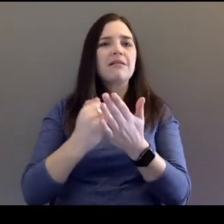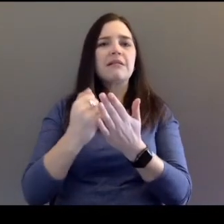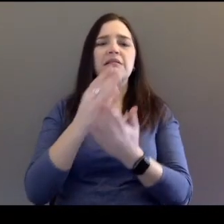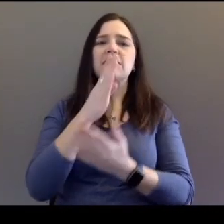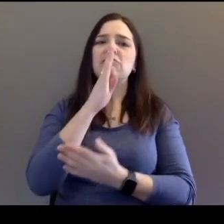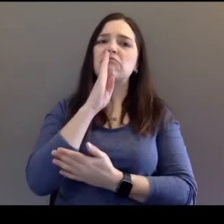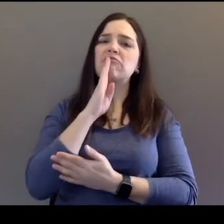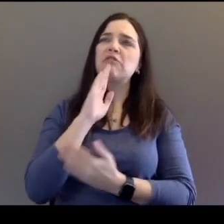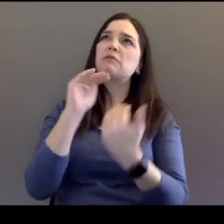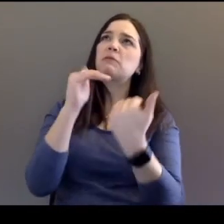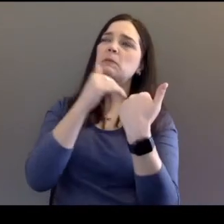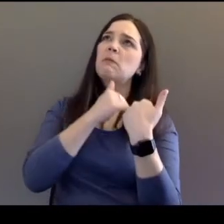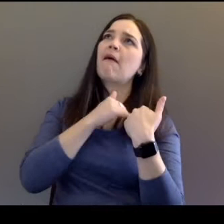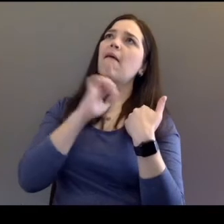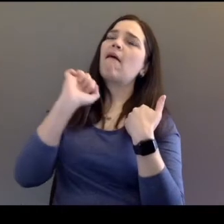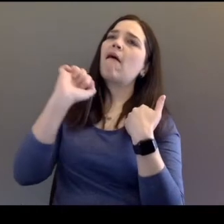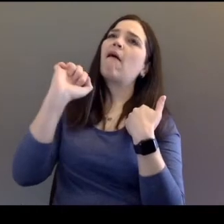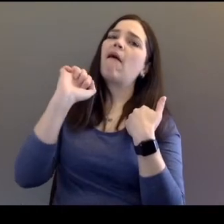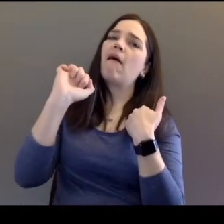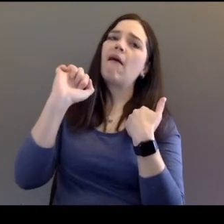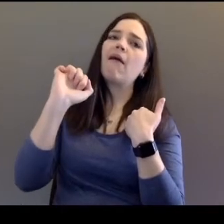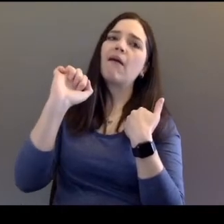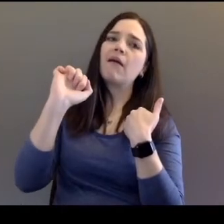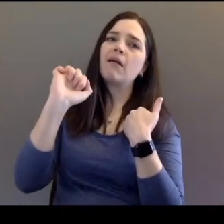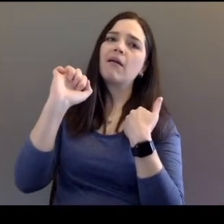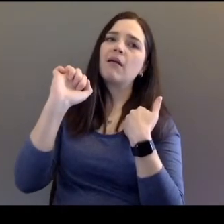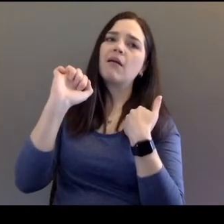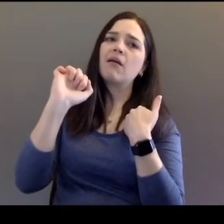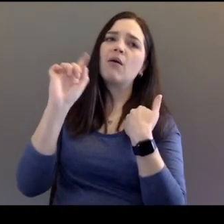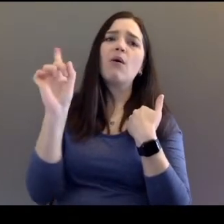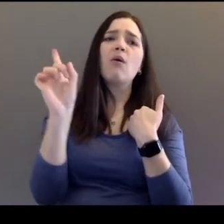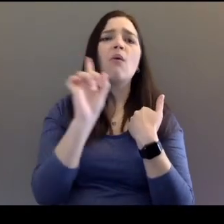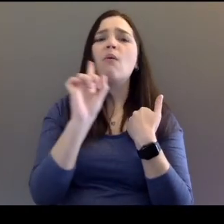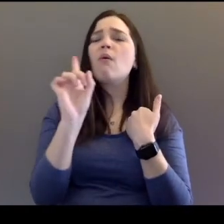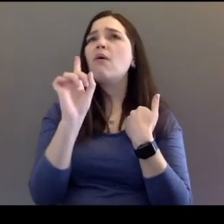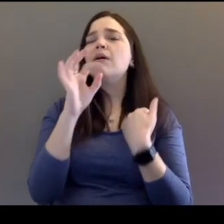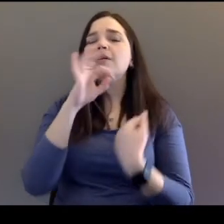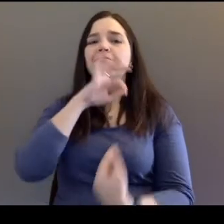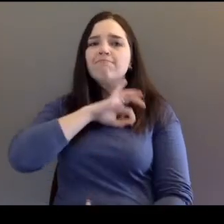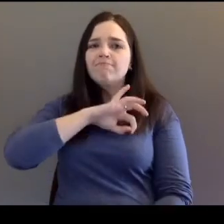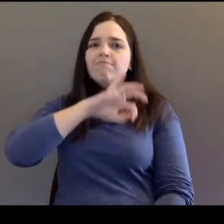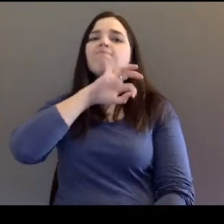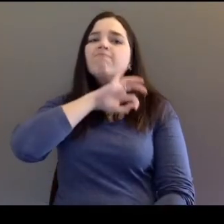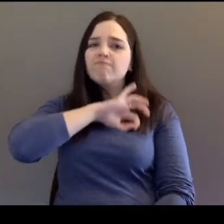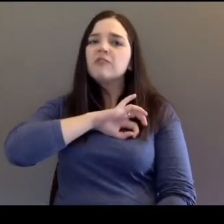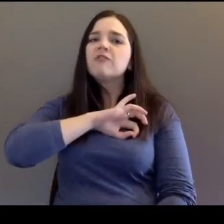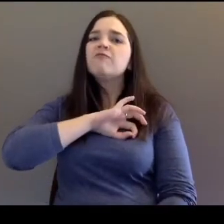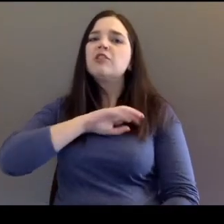Griefs to bear.